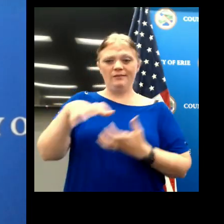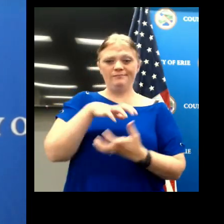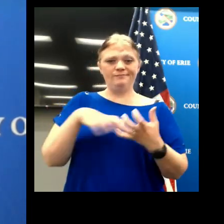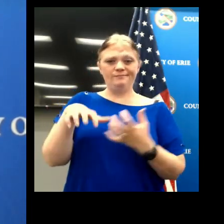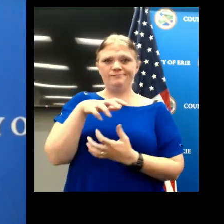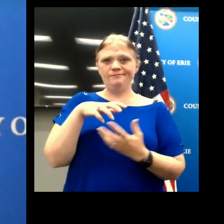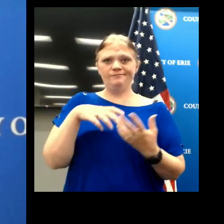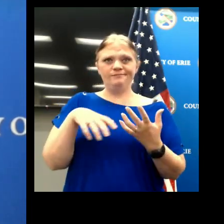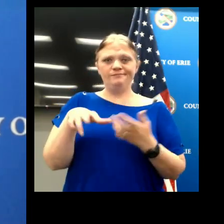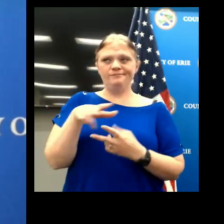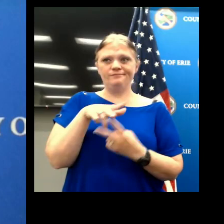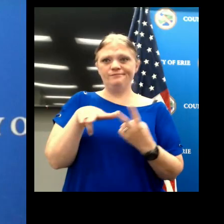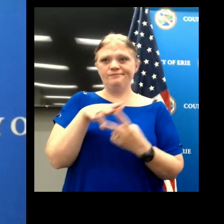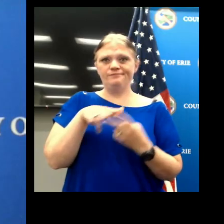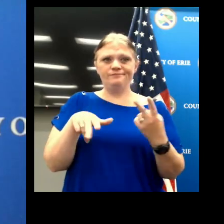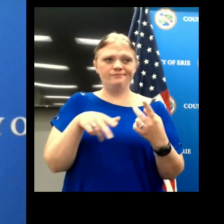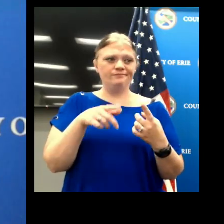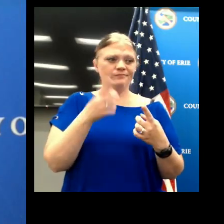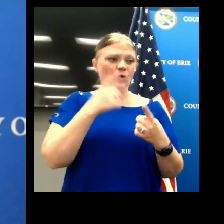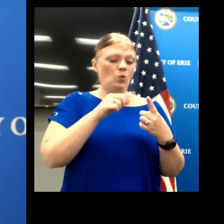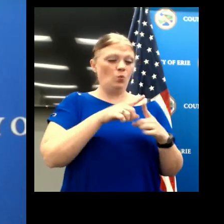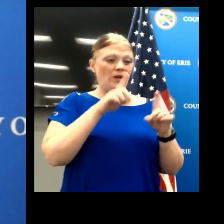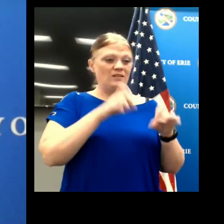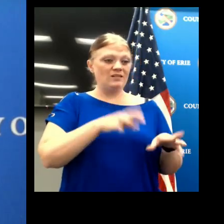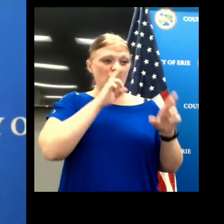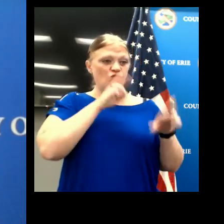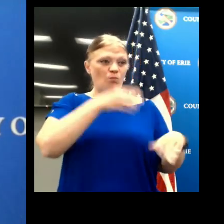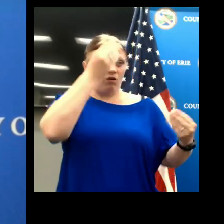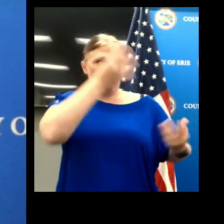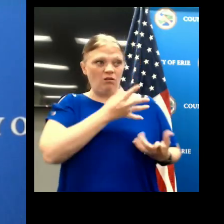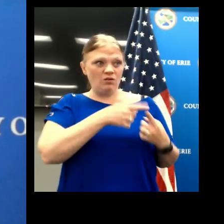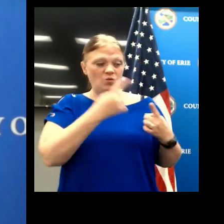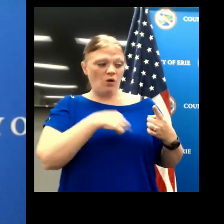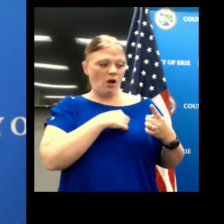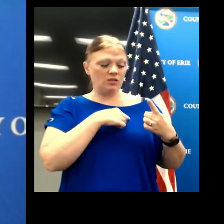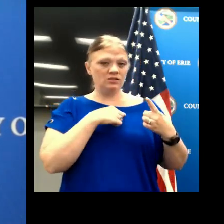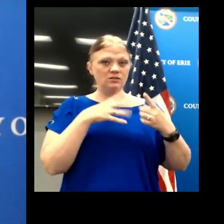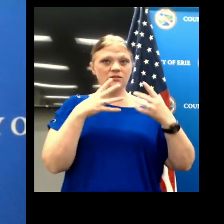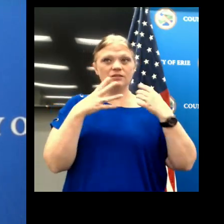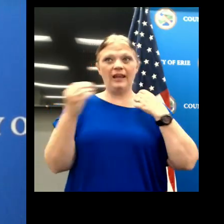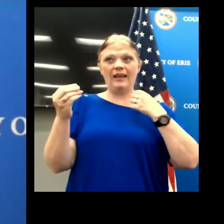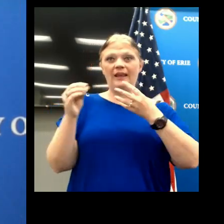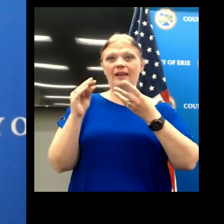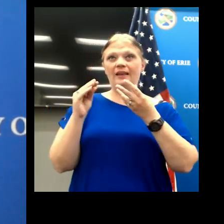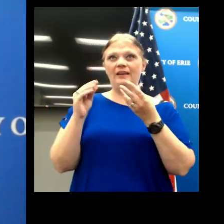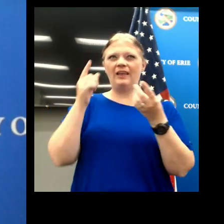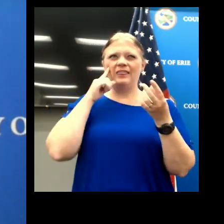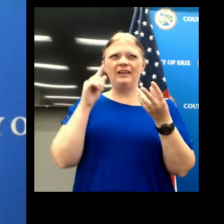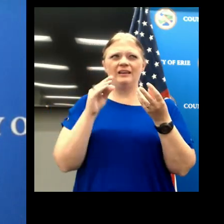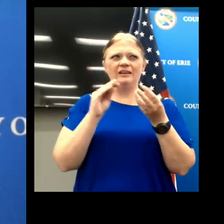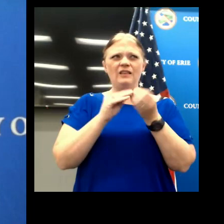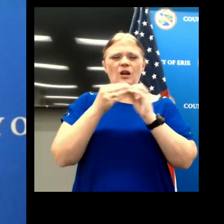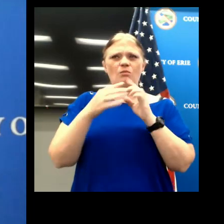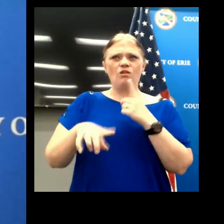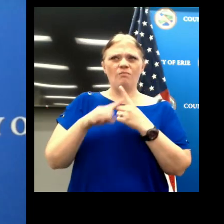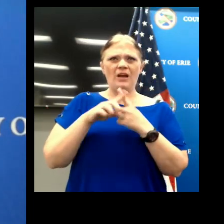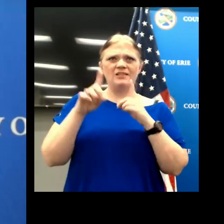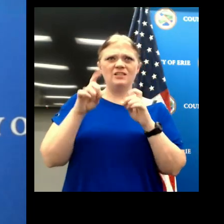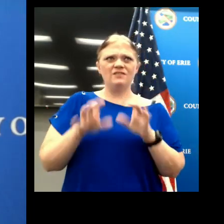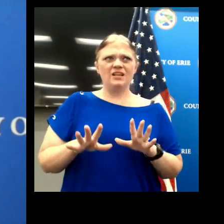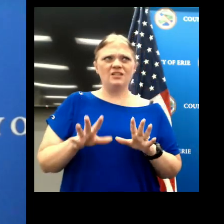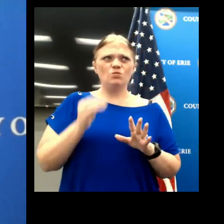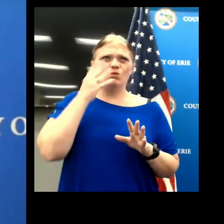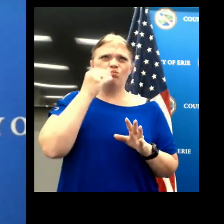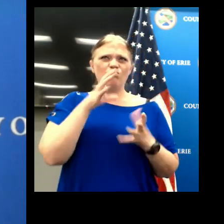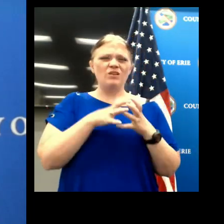of when tests were reported to us and the number, I think the number of positive tests were pretty